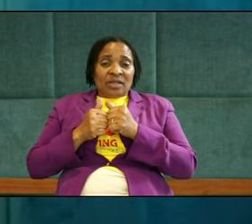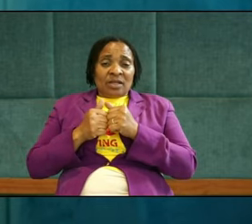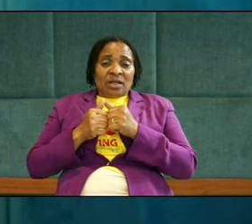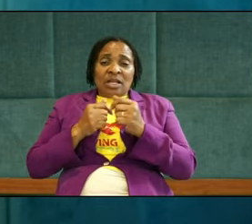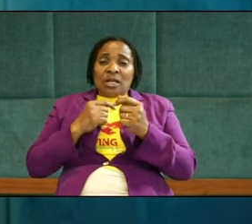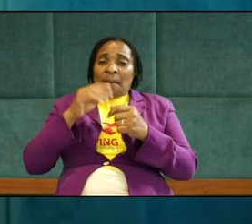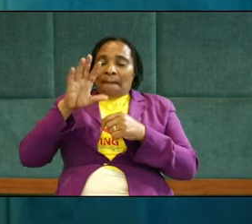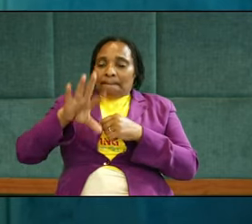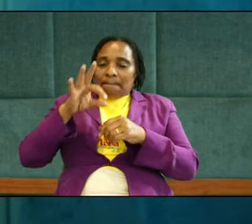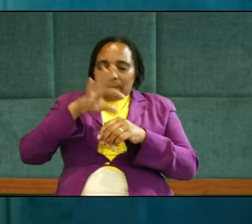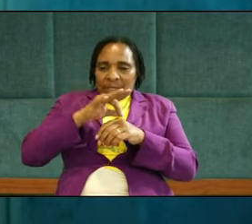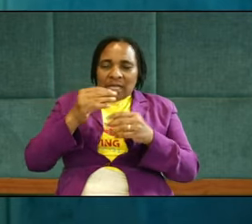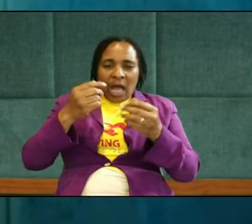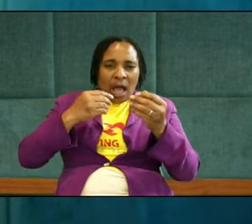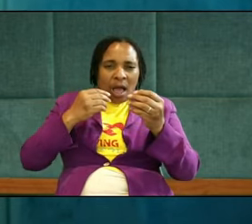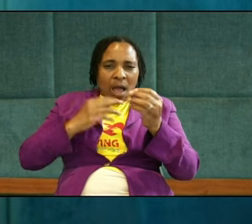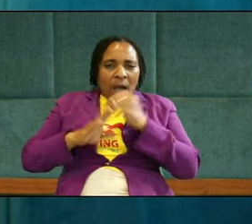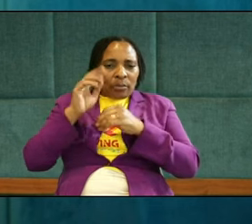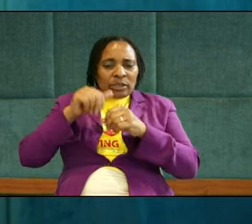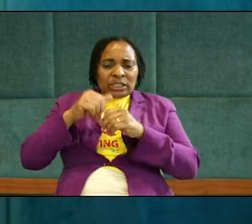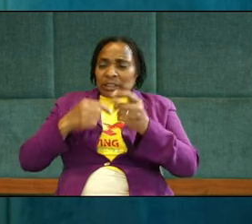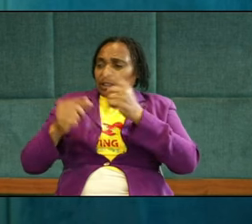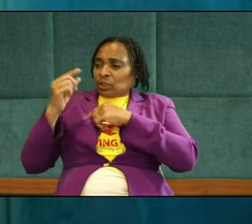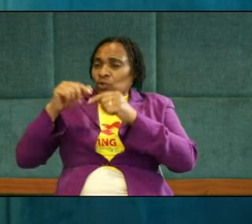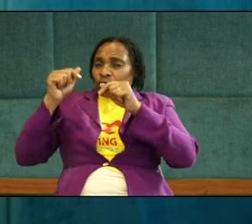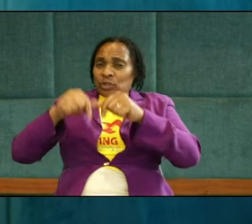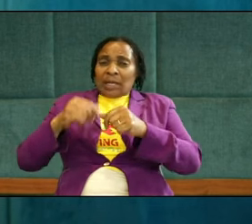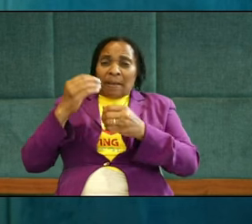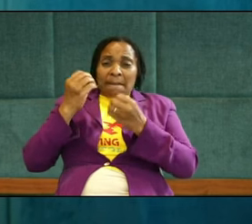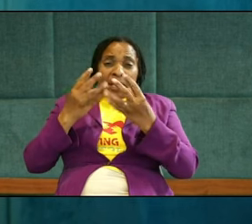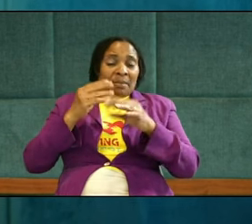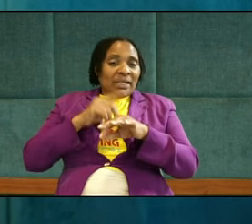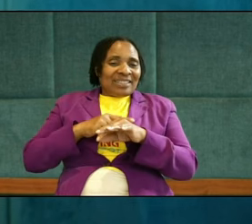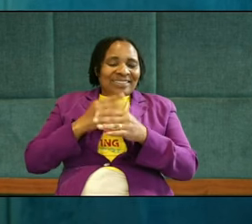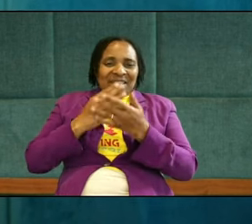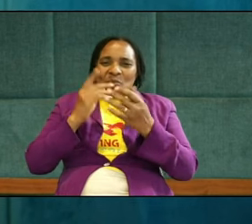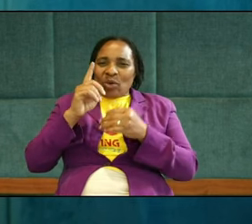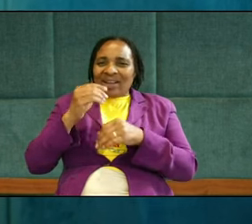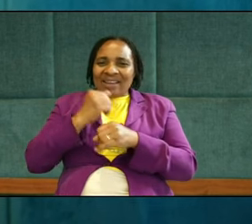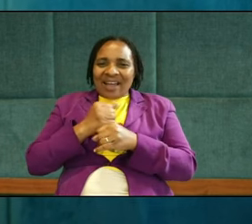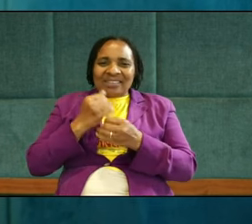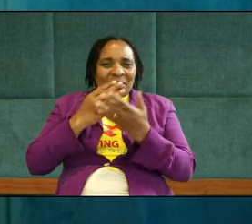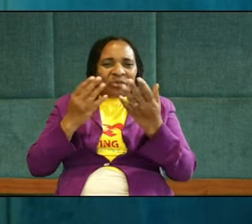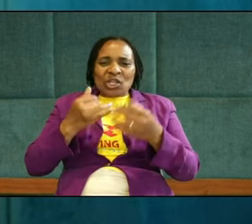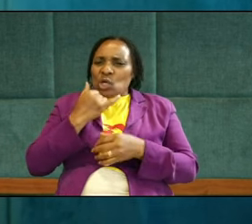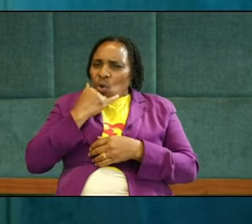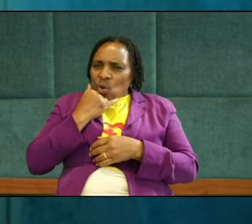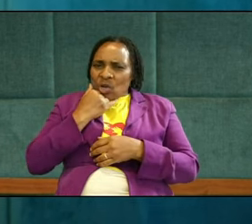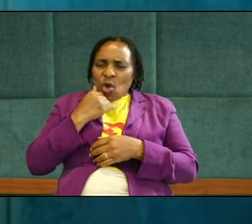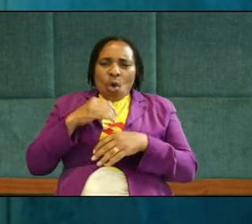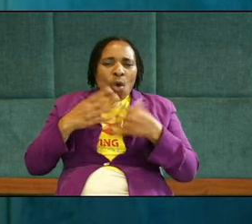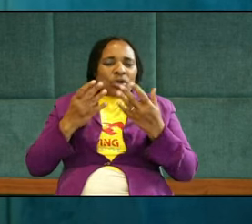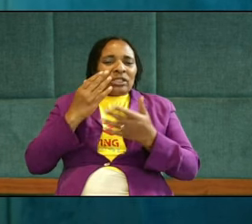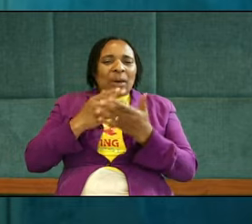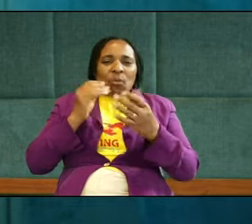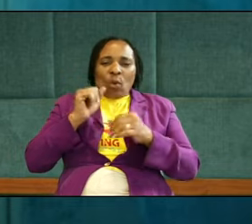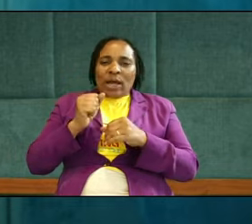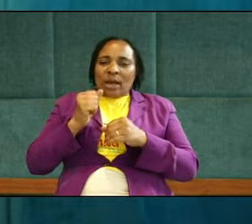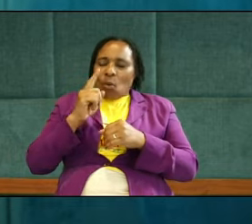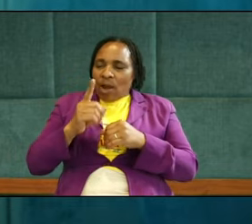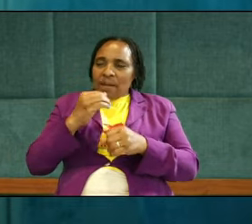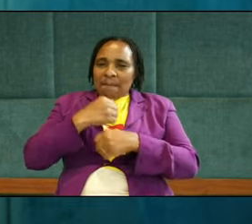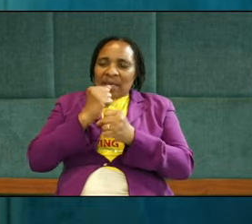that's picked up in our generation today. Most of the times when someone does something wrong or when someone is making a certain